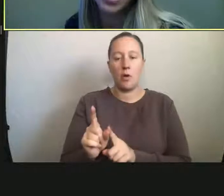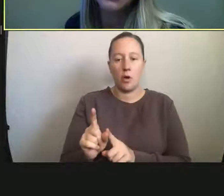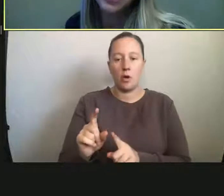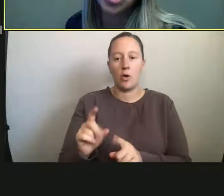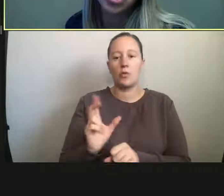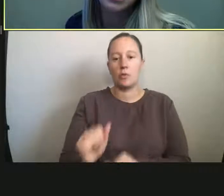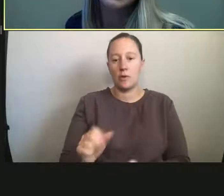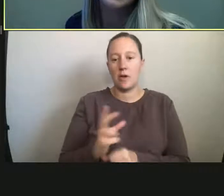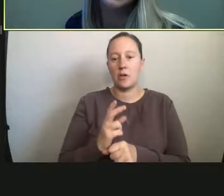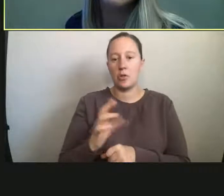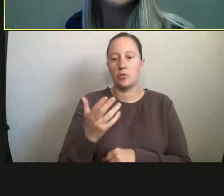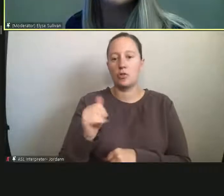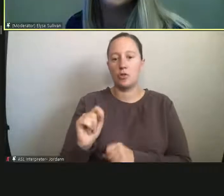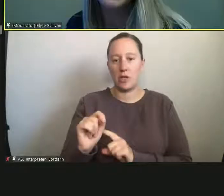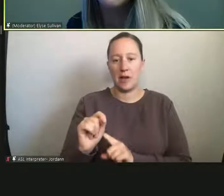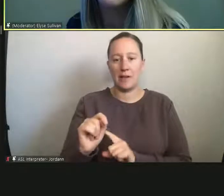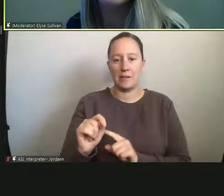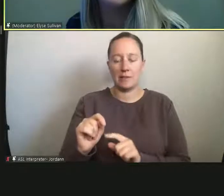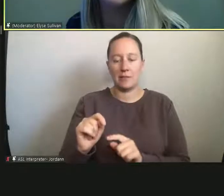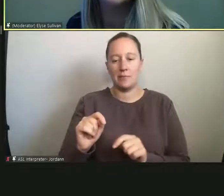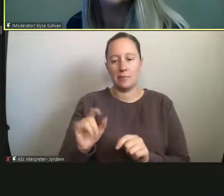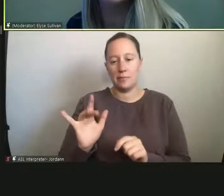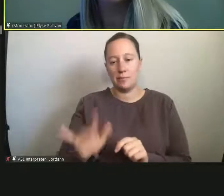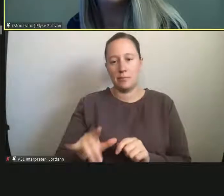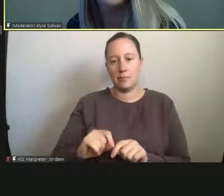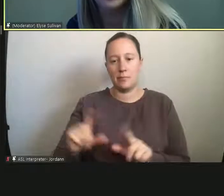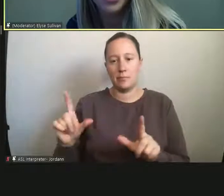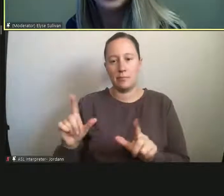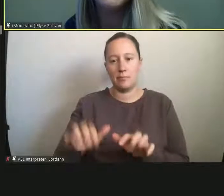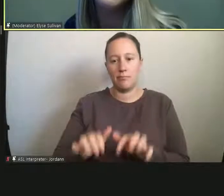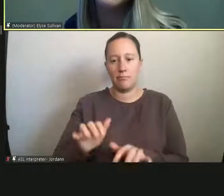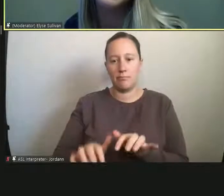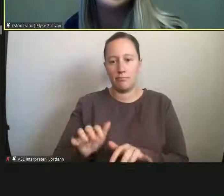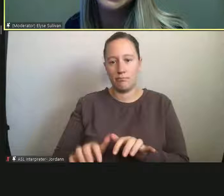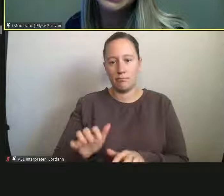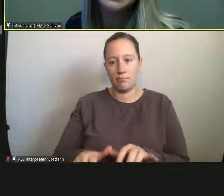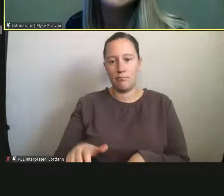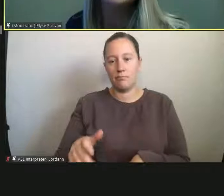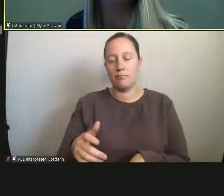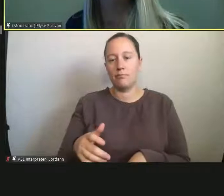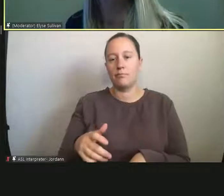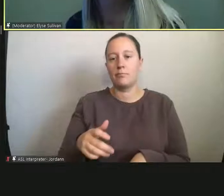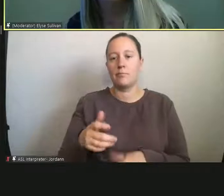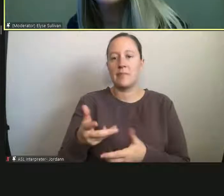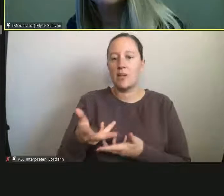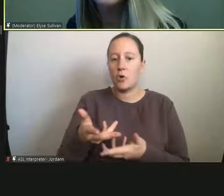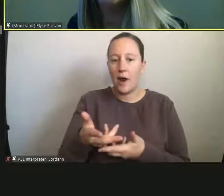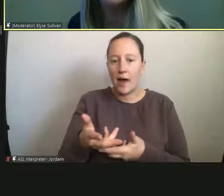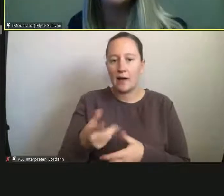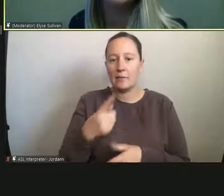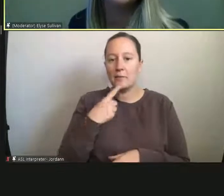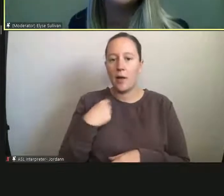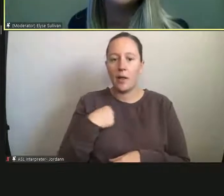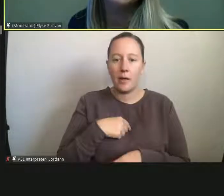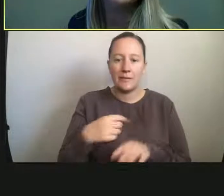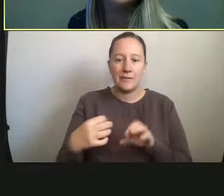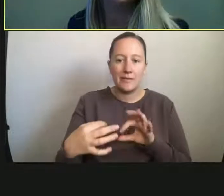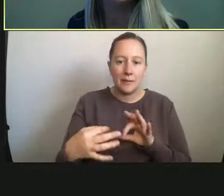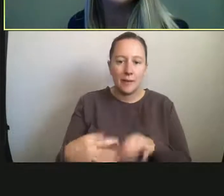using the chat feature. So go ahead and, interact with the other attendees, give us some